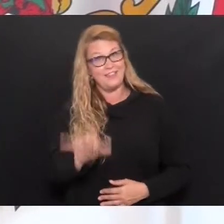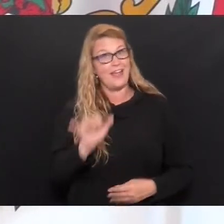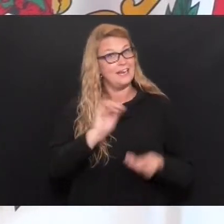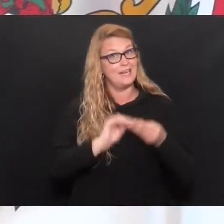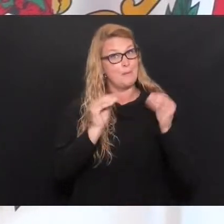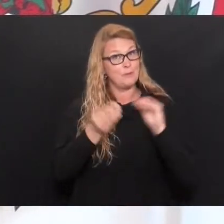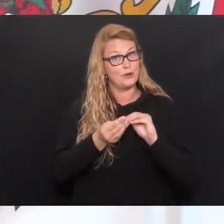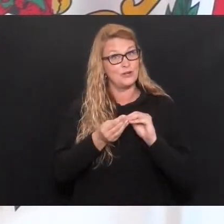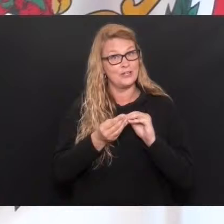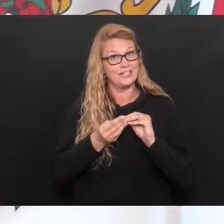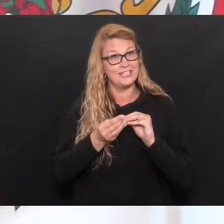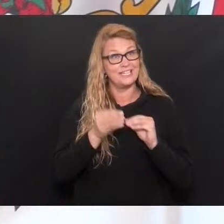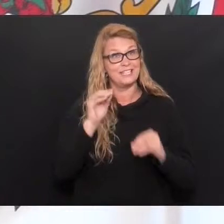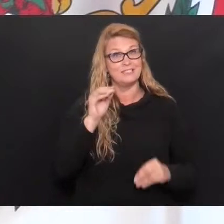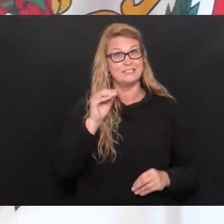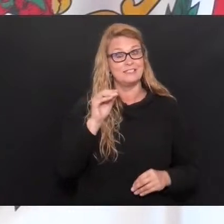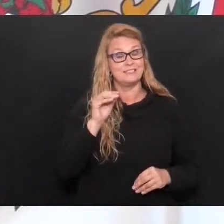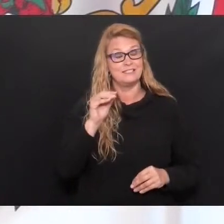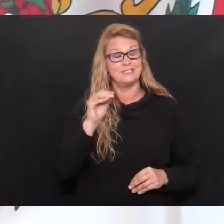is